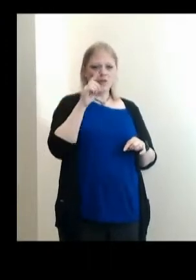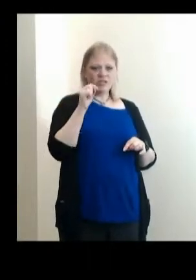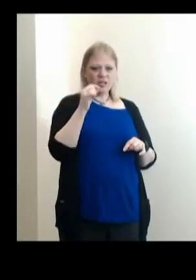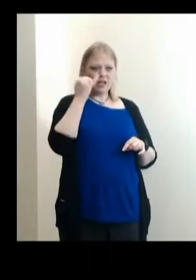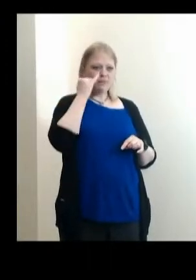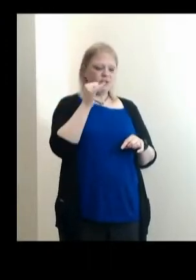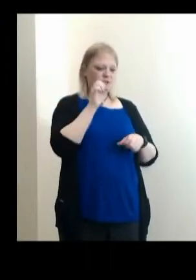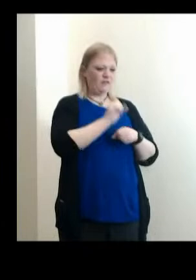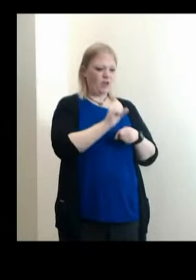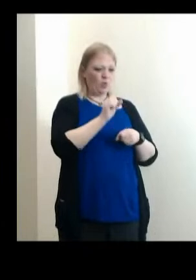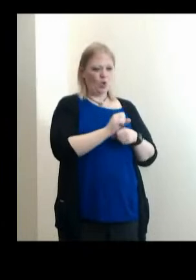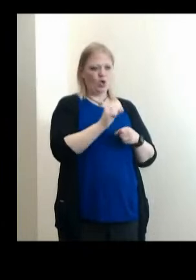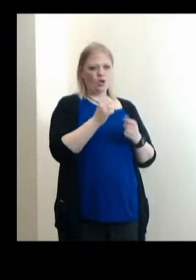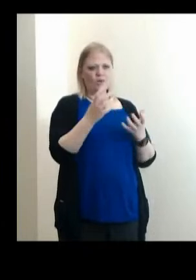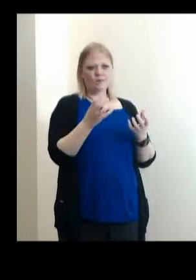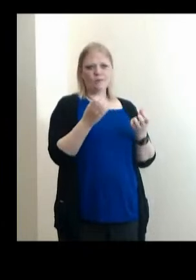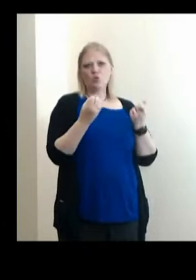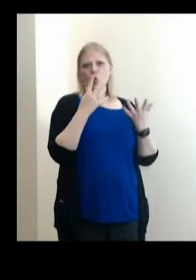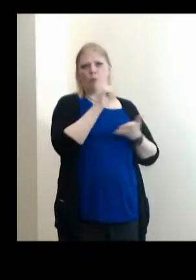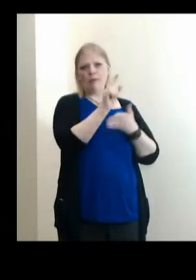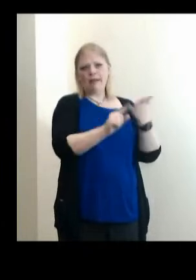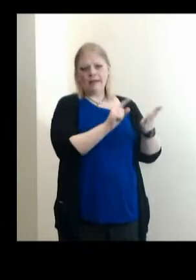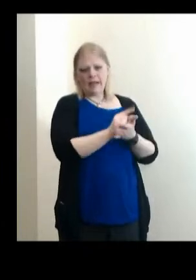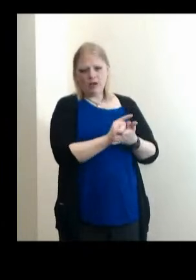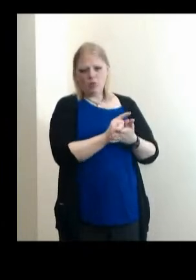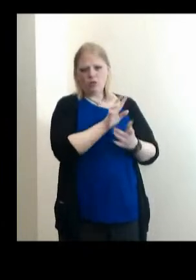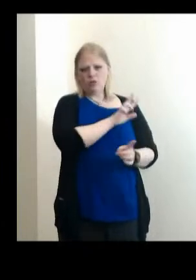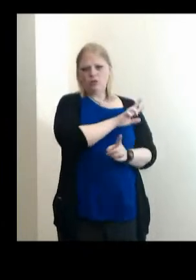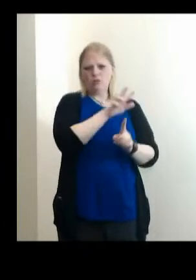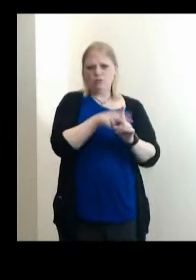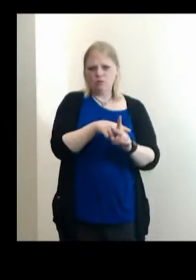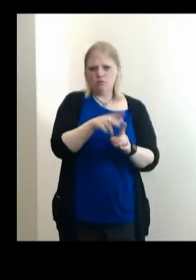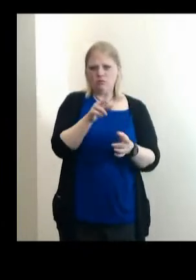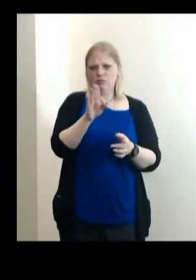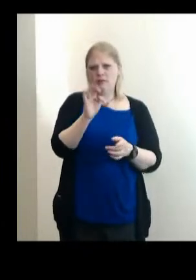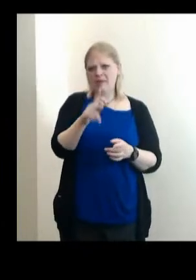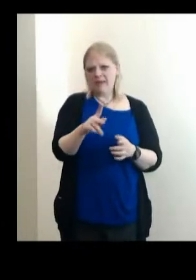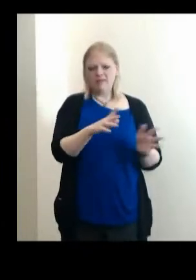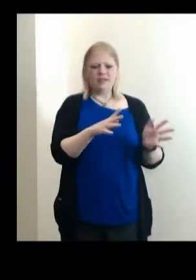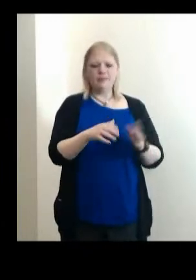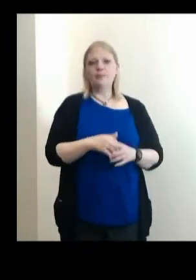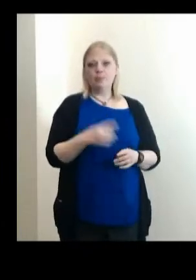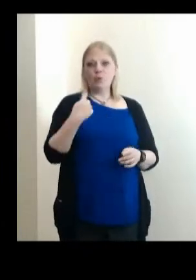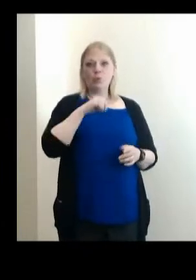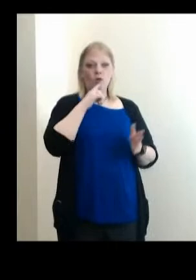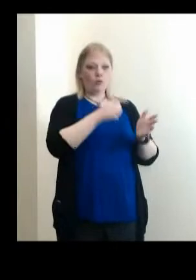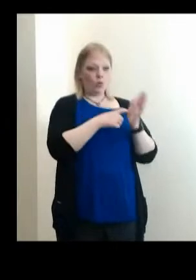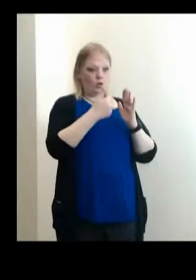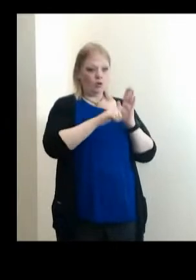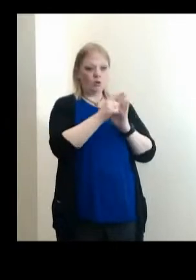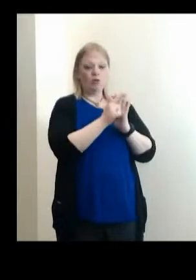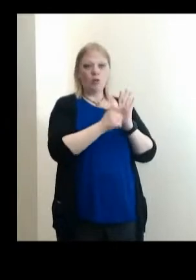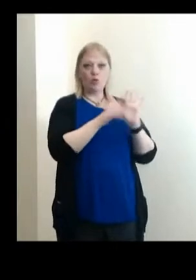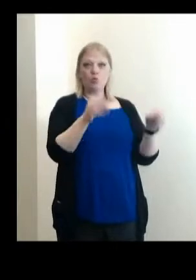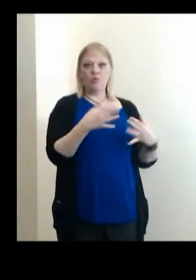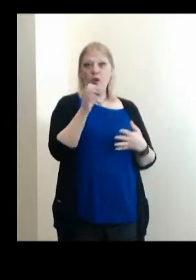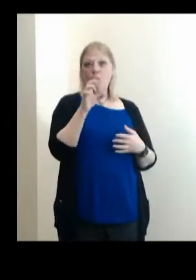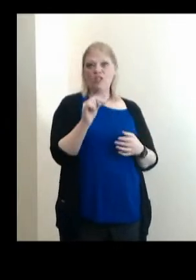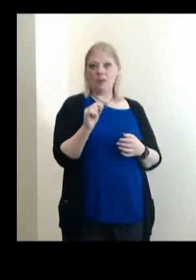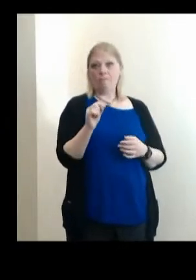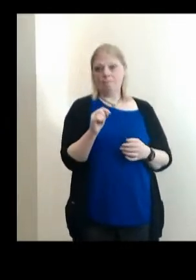number of compensatory hours that were credited towards their compensatory bank. We are required under the law to provide overtime based on the way